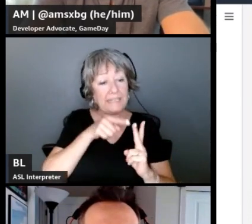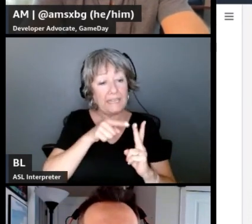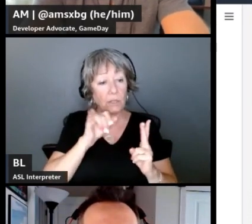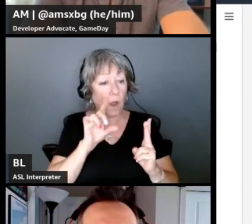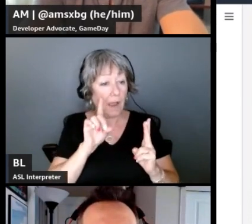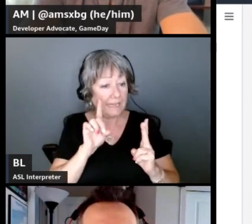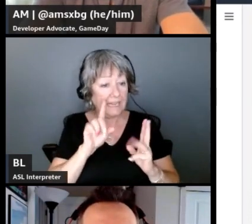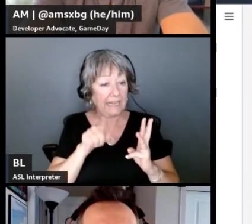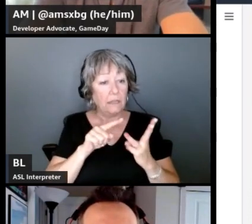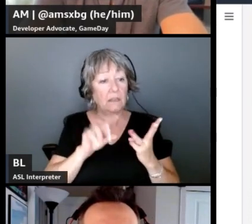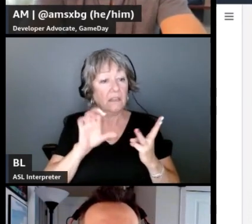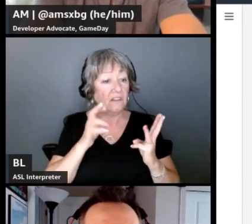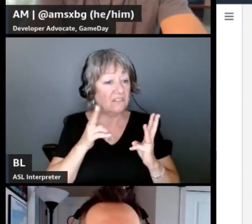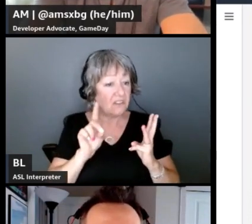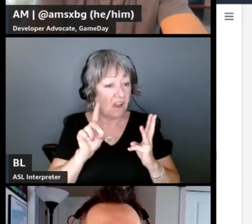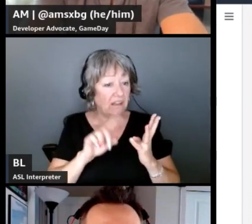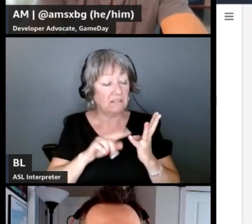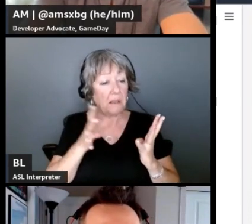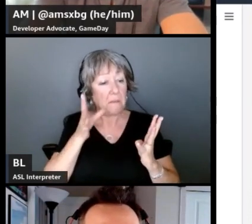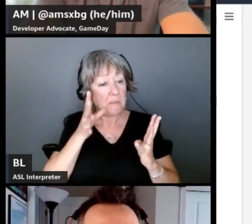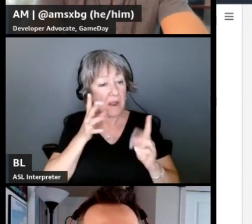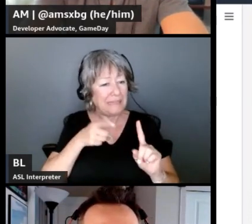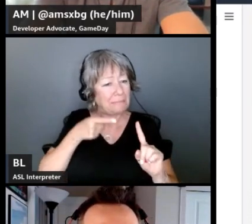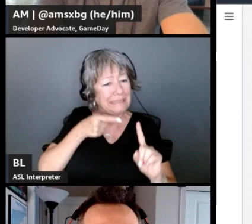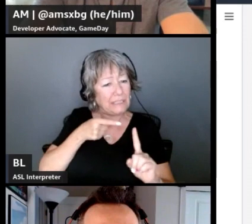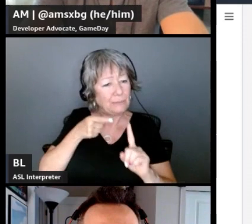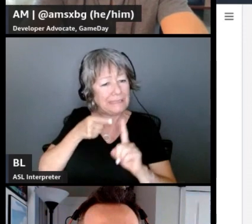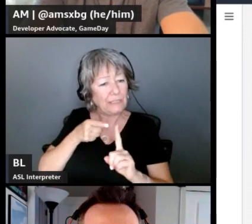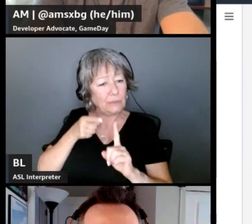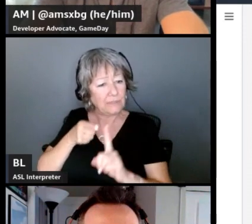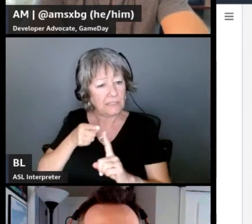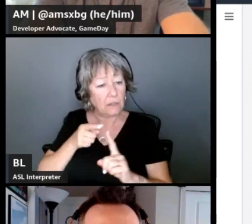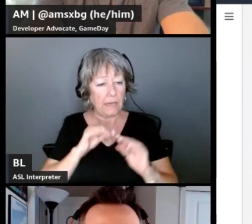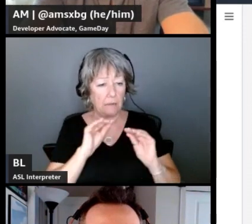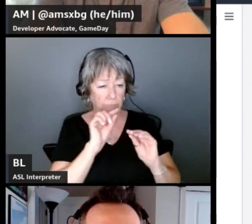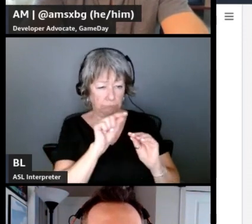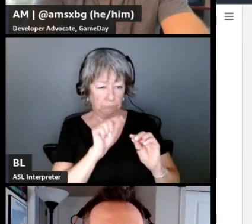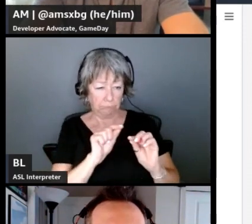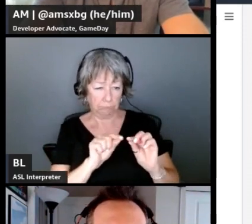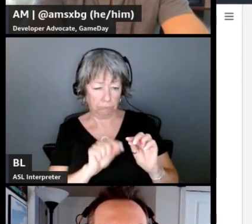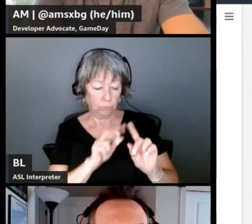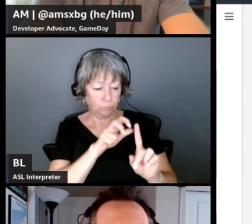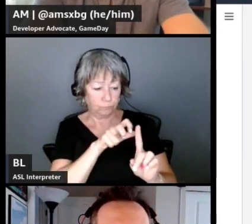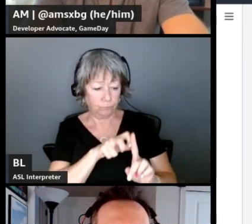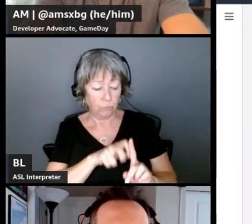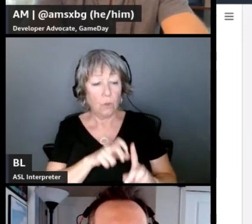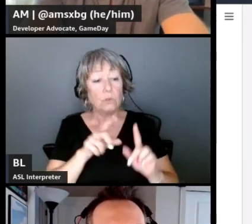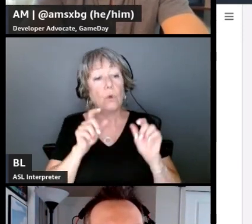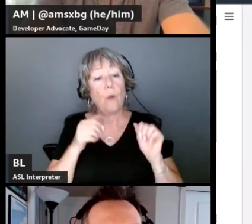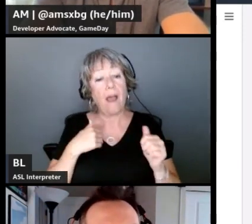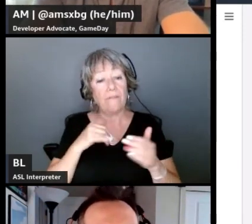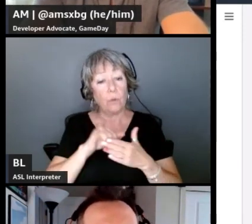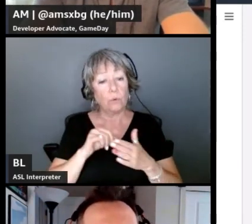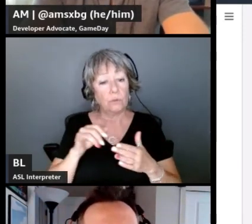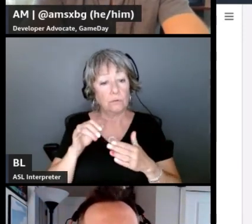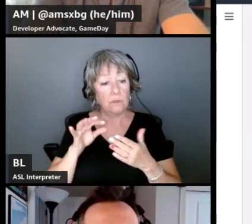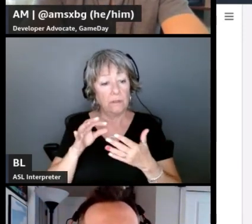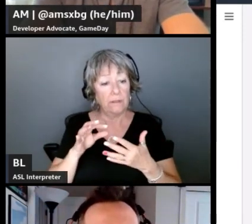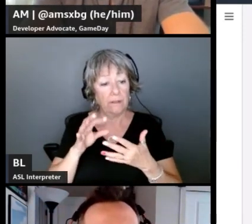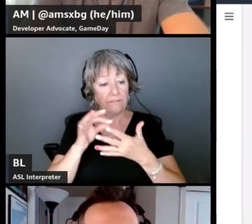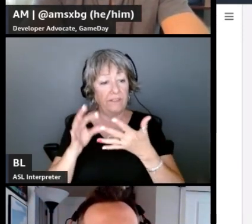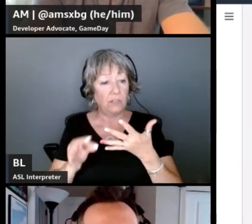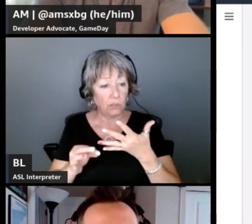of that. There is also an element of called account filter types. So we launched this feature a couple of I think